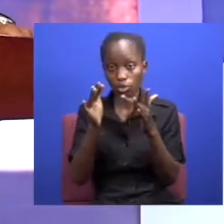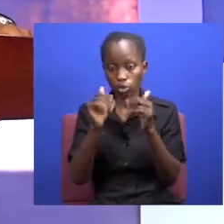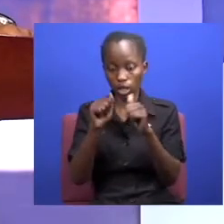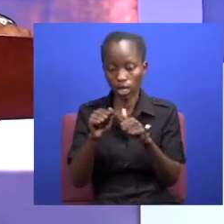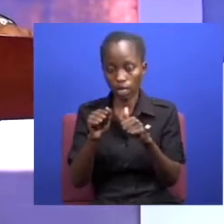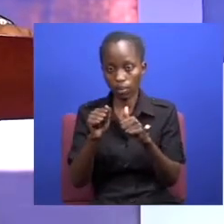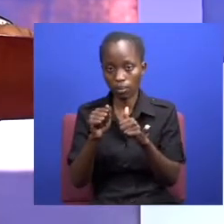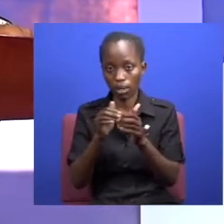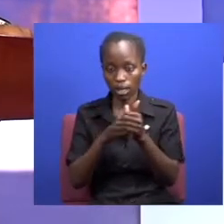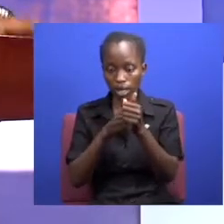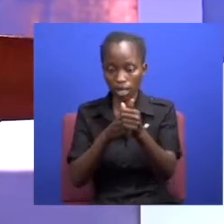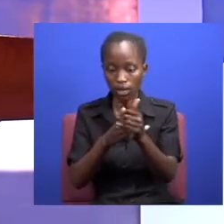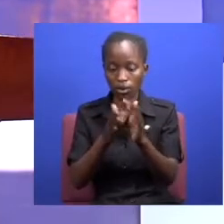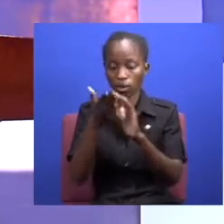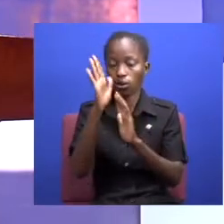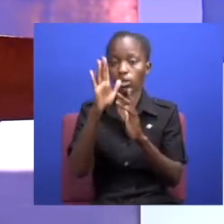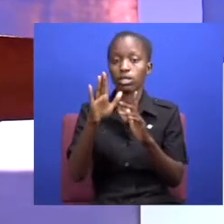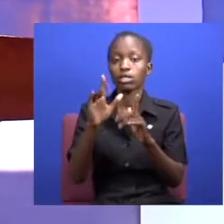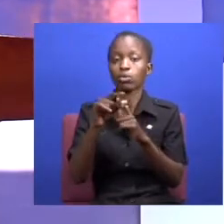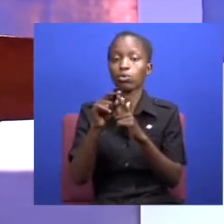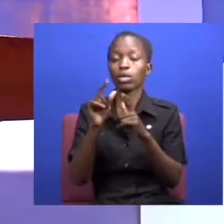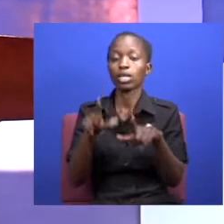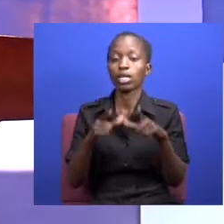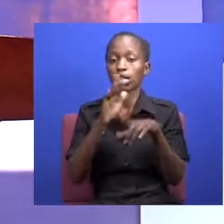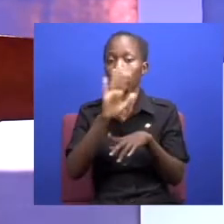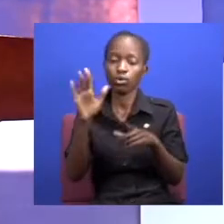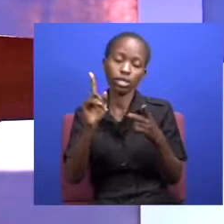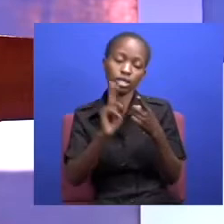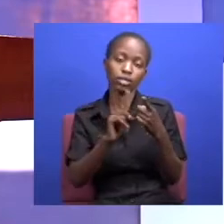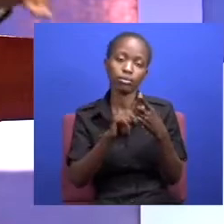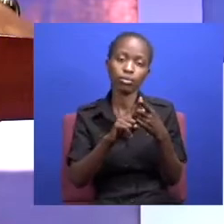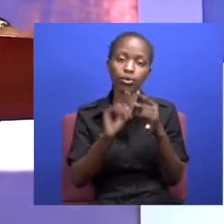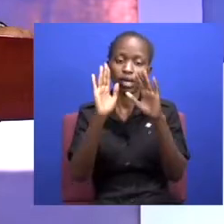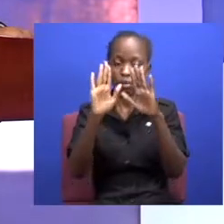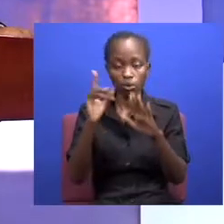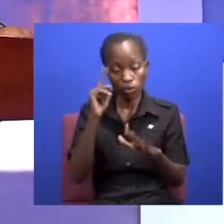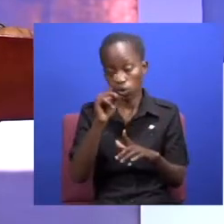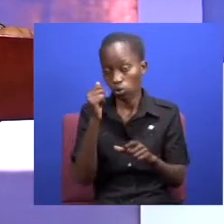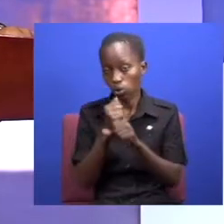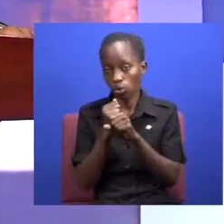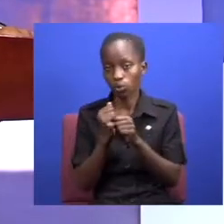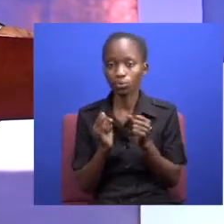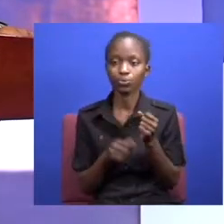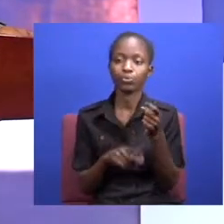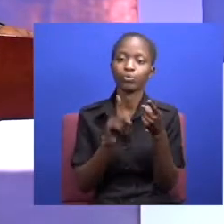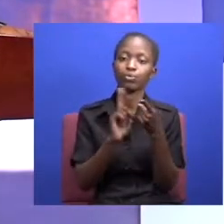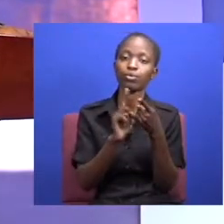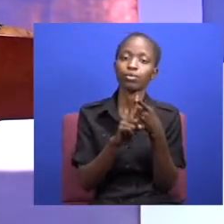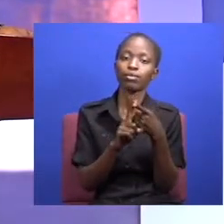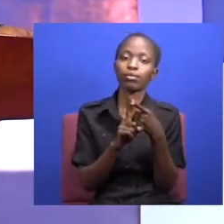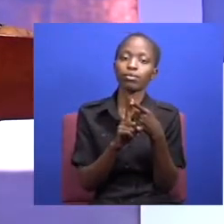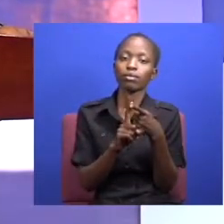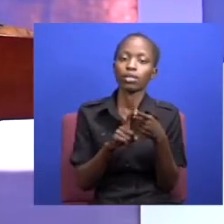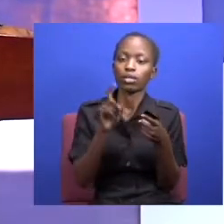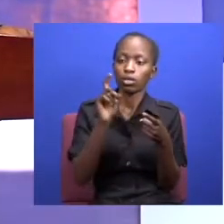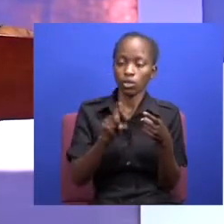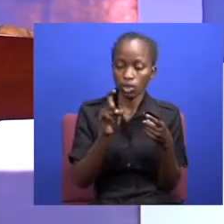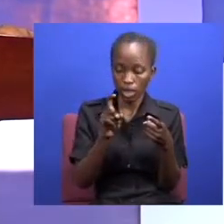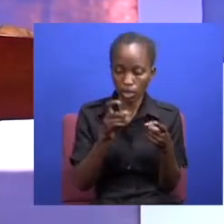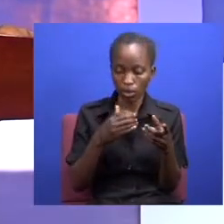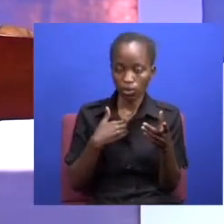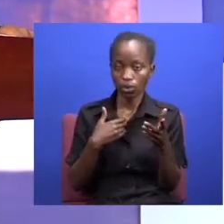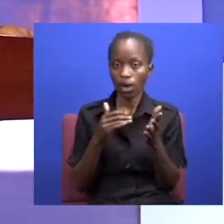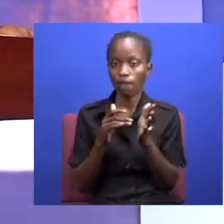guided by God's word in your life. Number one, very key, important thing for you to do is you need to have a